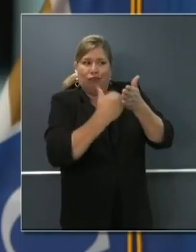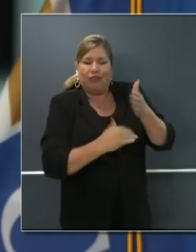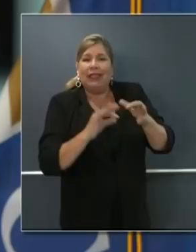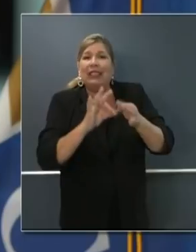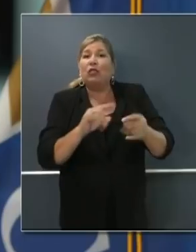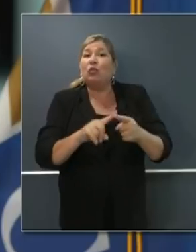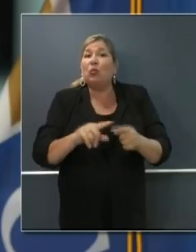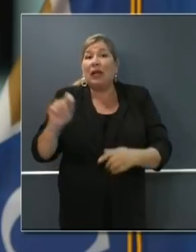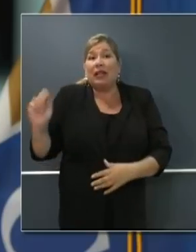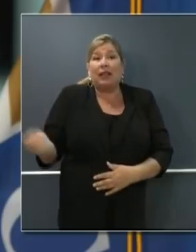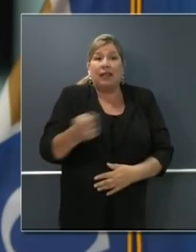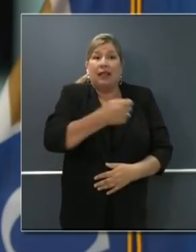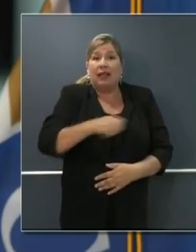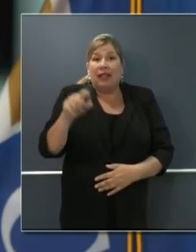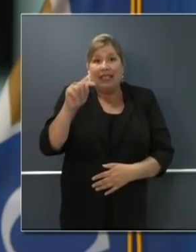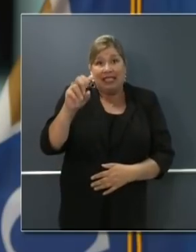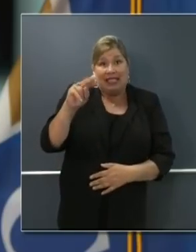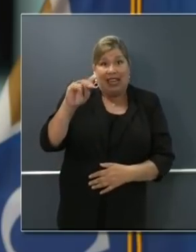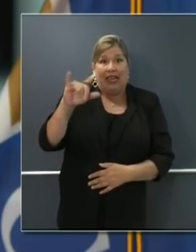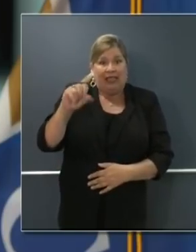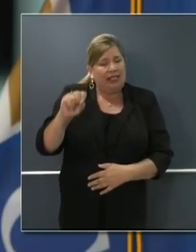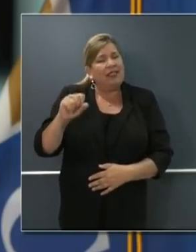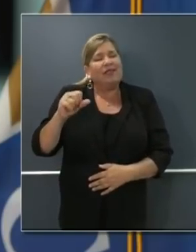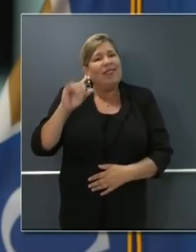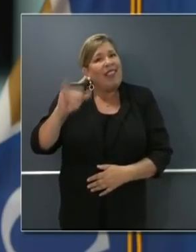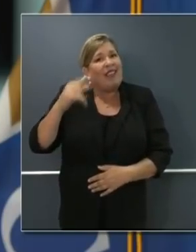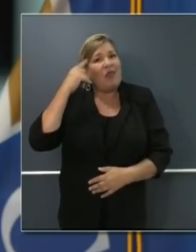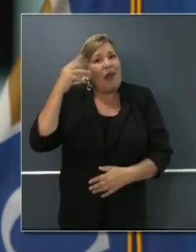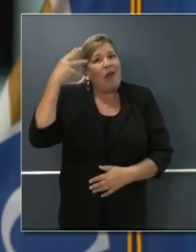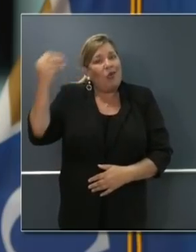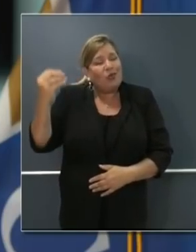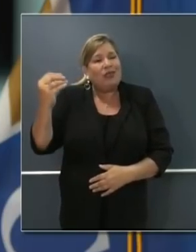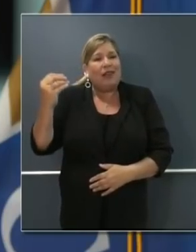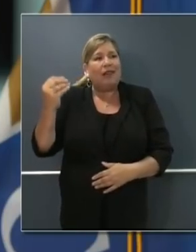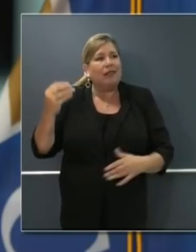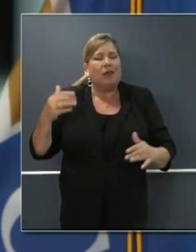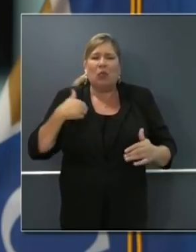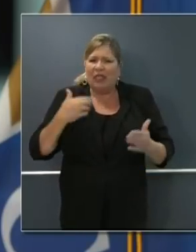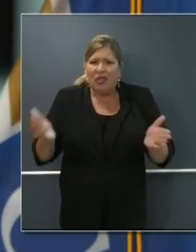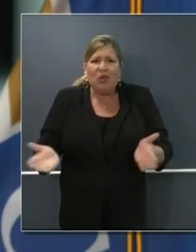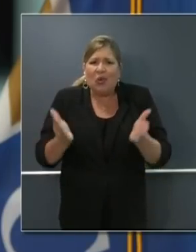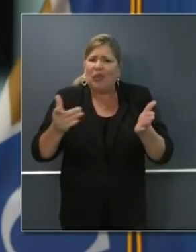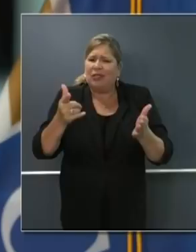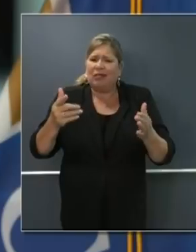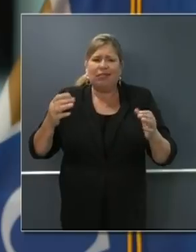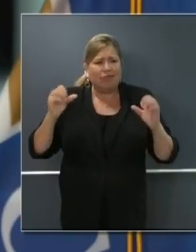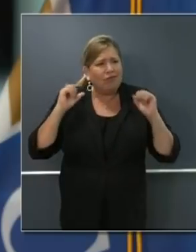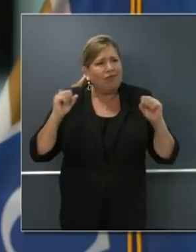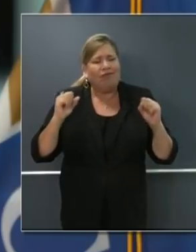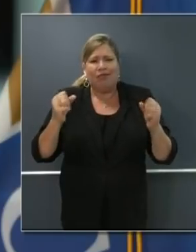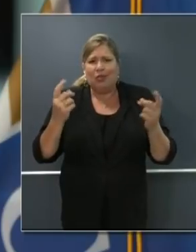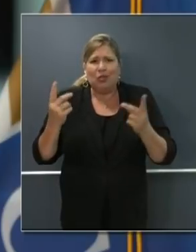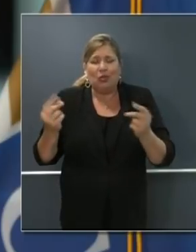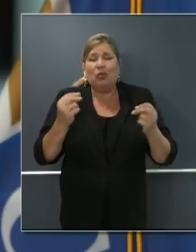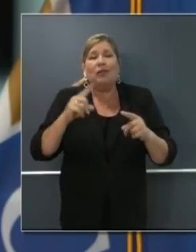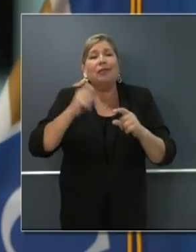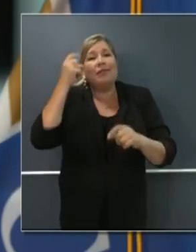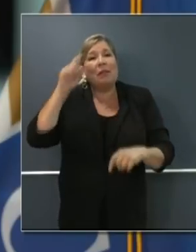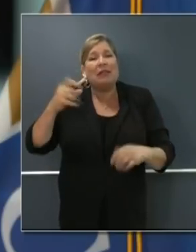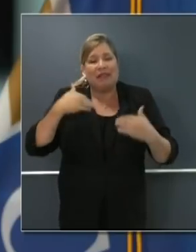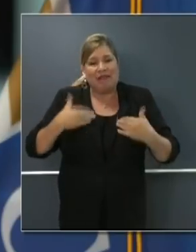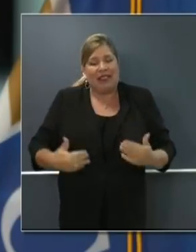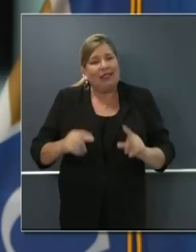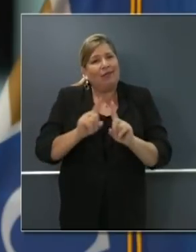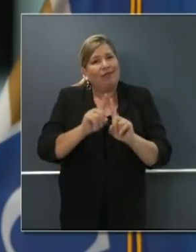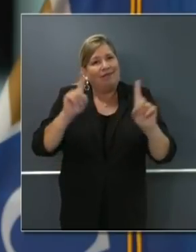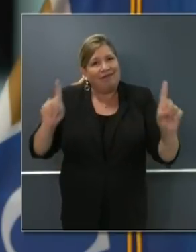as an activity, an outdoor activity, which we encourage, again, as long as you practice physical distancing. Want you to see sunsets, and